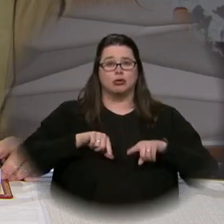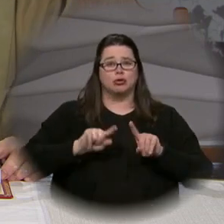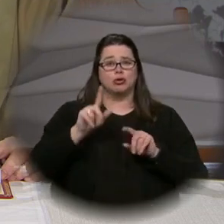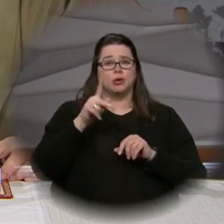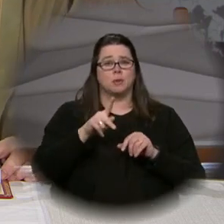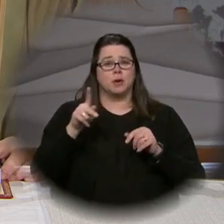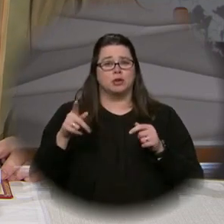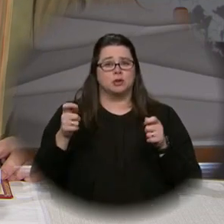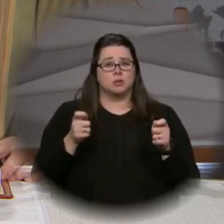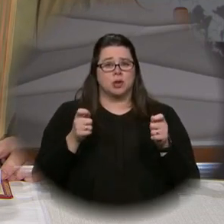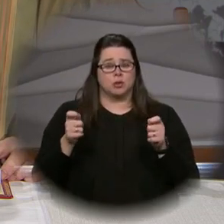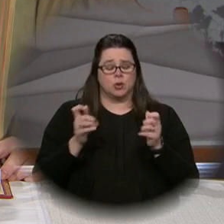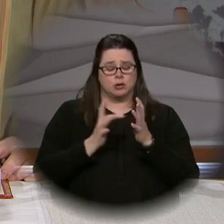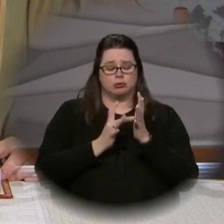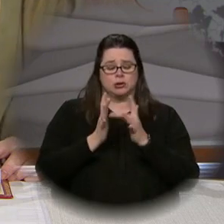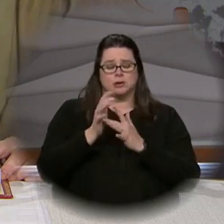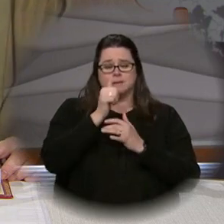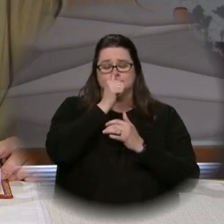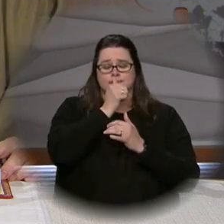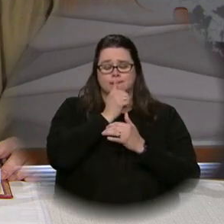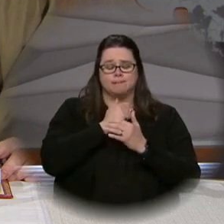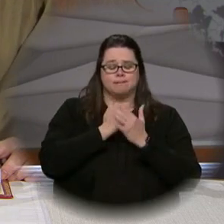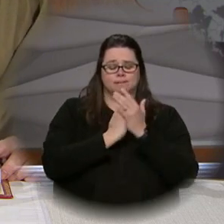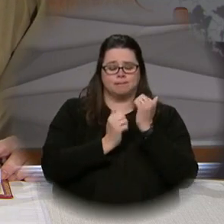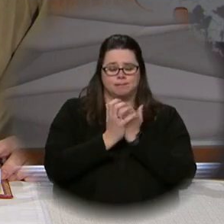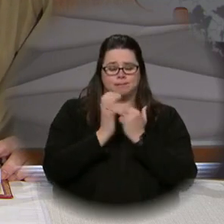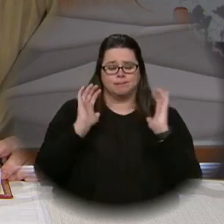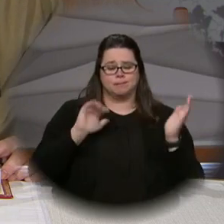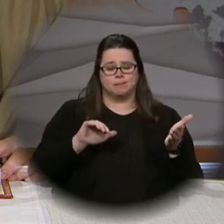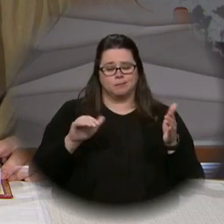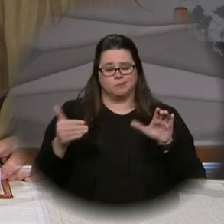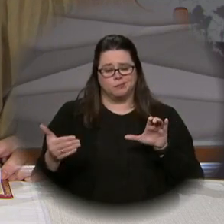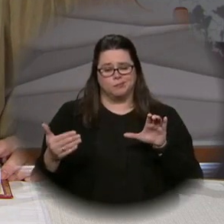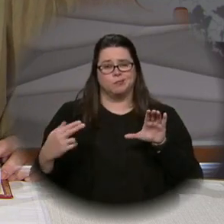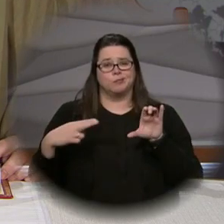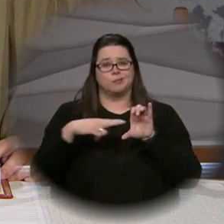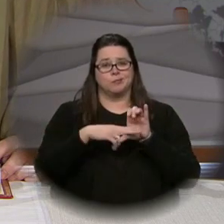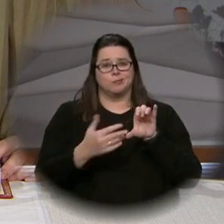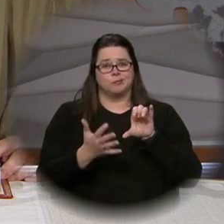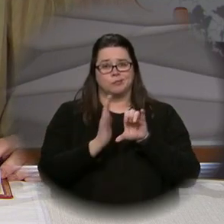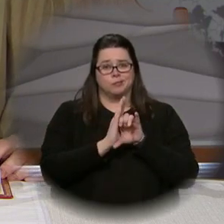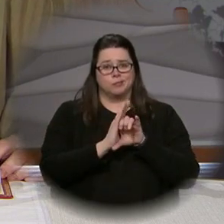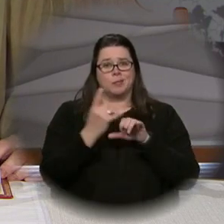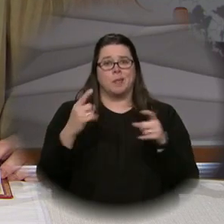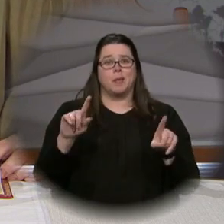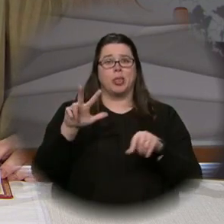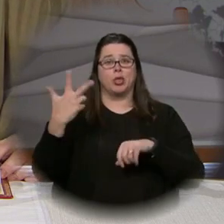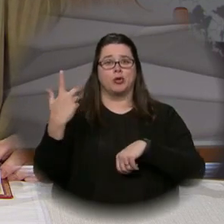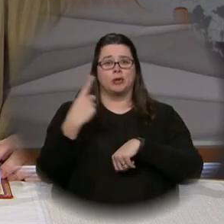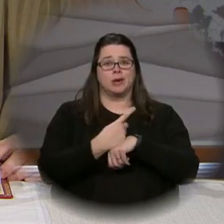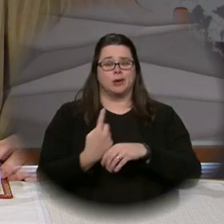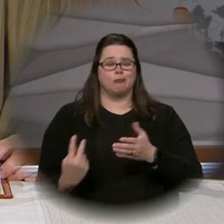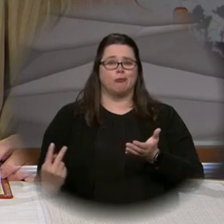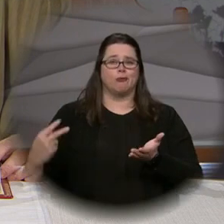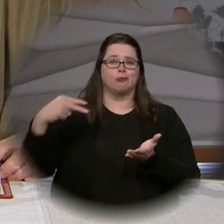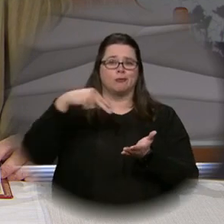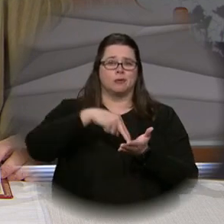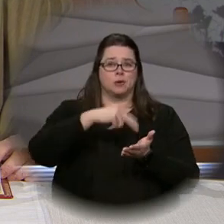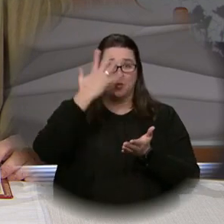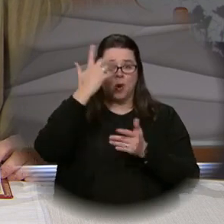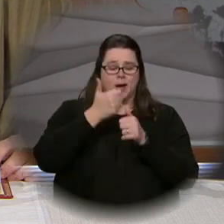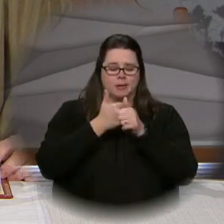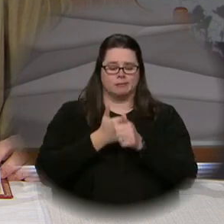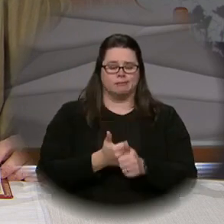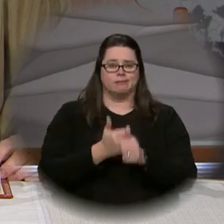man. For our sake he was crucified under Pontius Pilate. He suffered death and was buried and rose again on the third